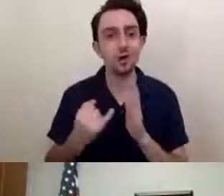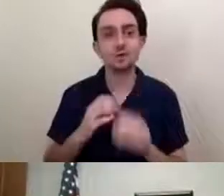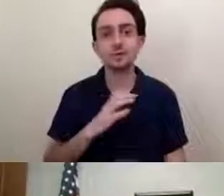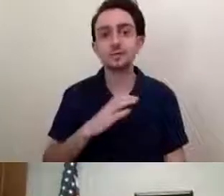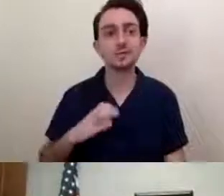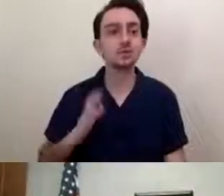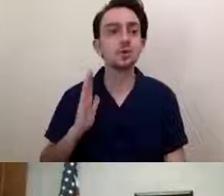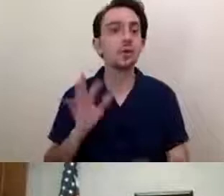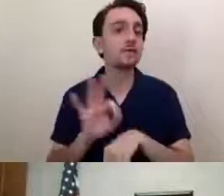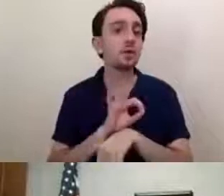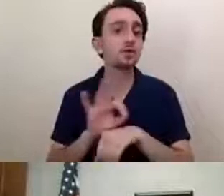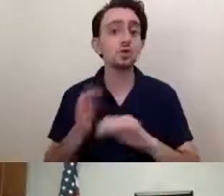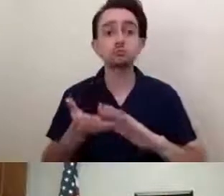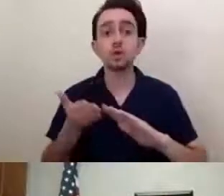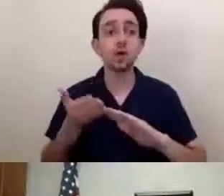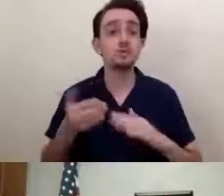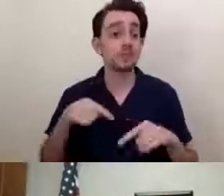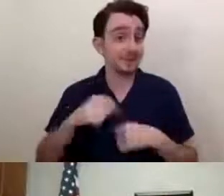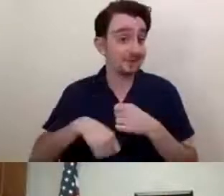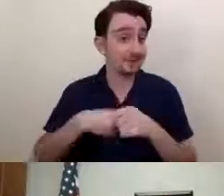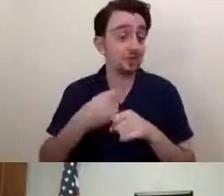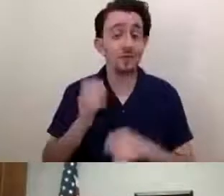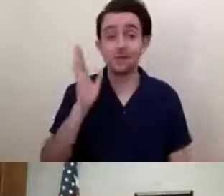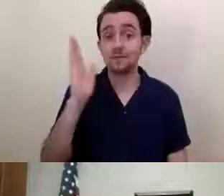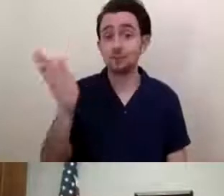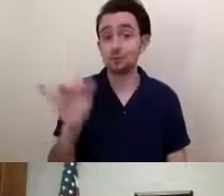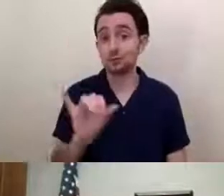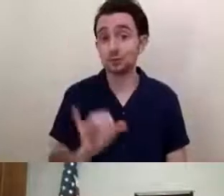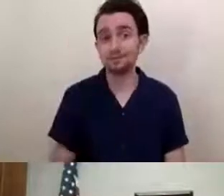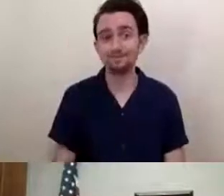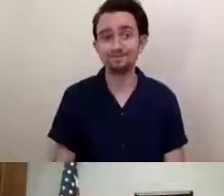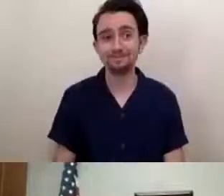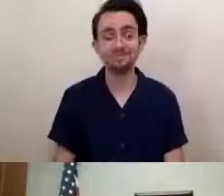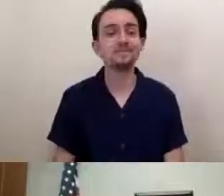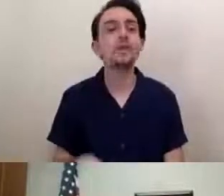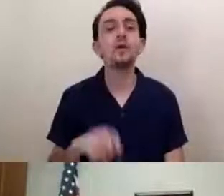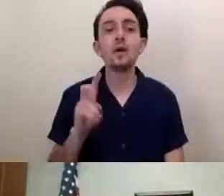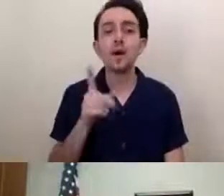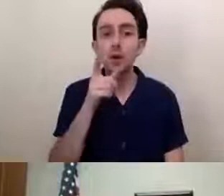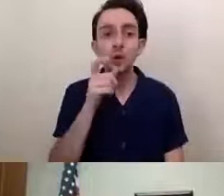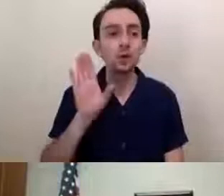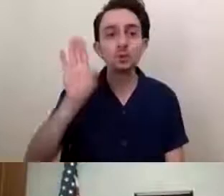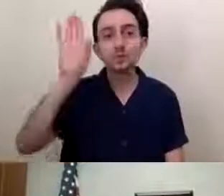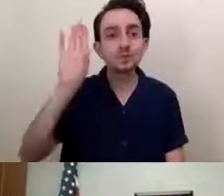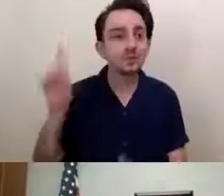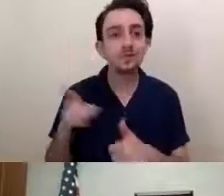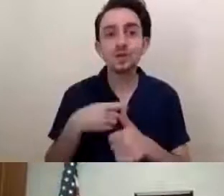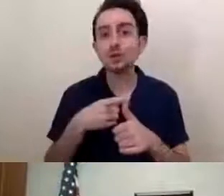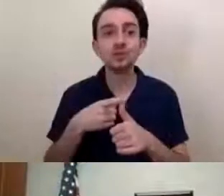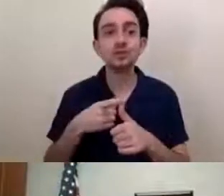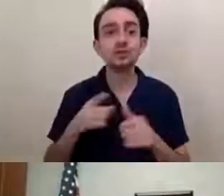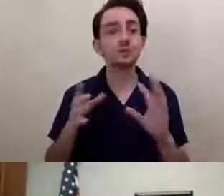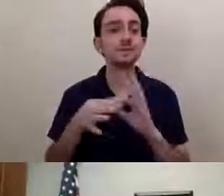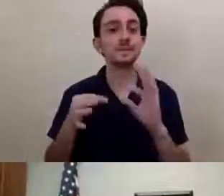the years to come. So who would like to be the first person to step up?